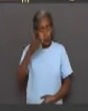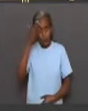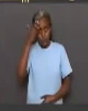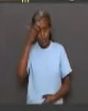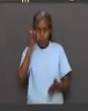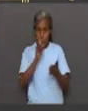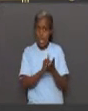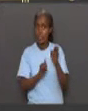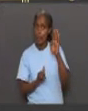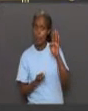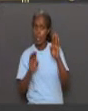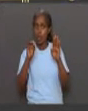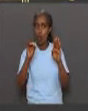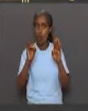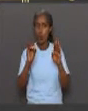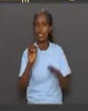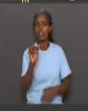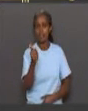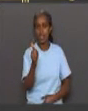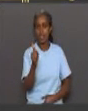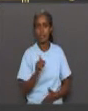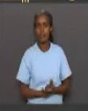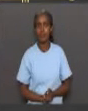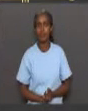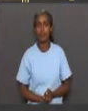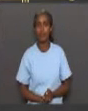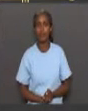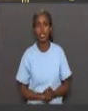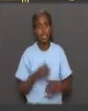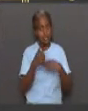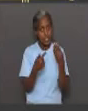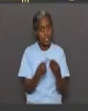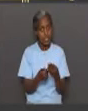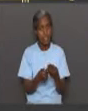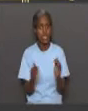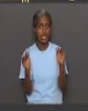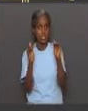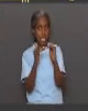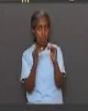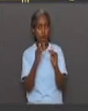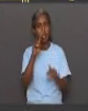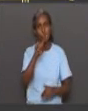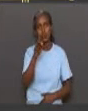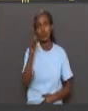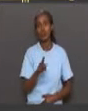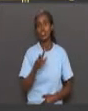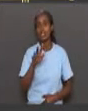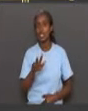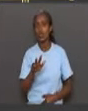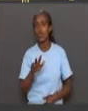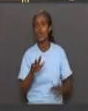We know that BO is 10. Since that is equal